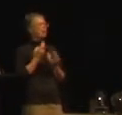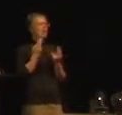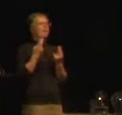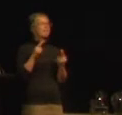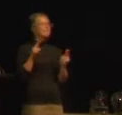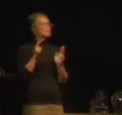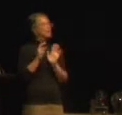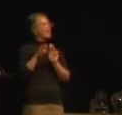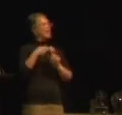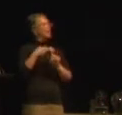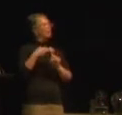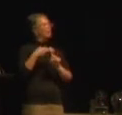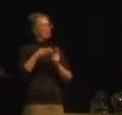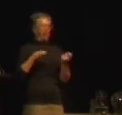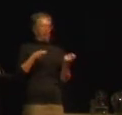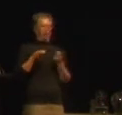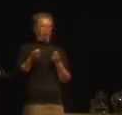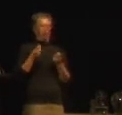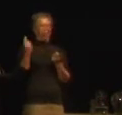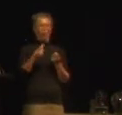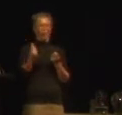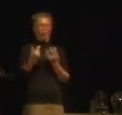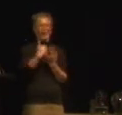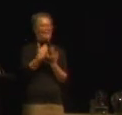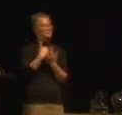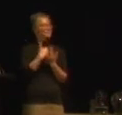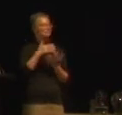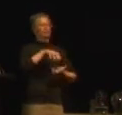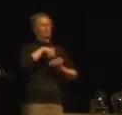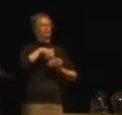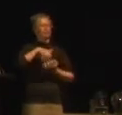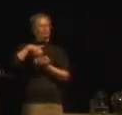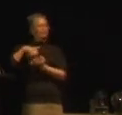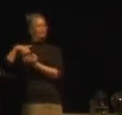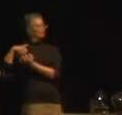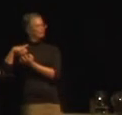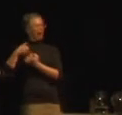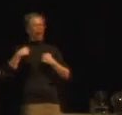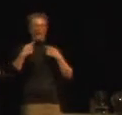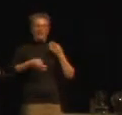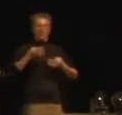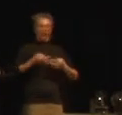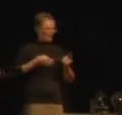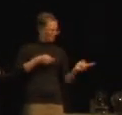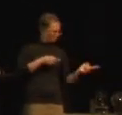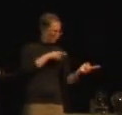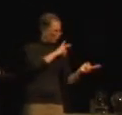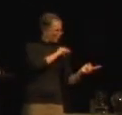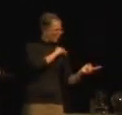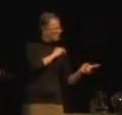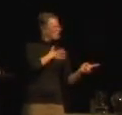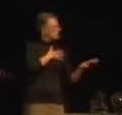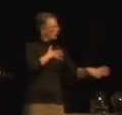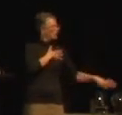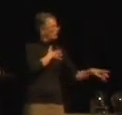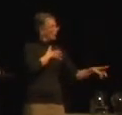movie producers controlled who had access to technology and whose story was heard, digital technologies and digital platforms have reduced